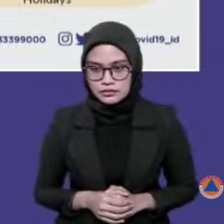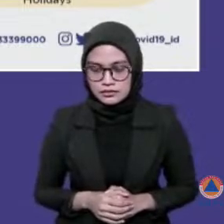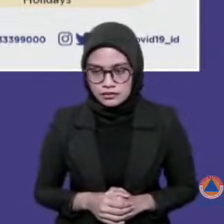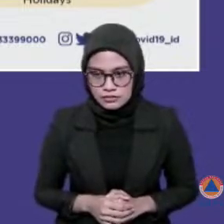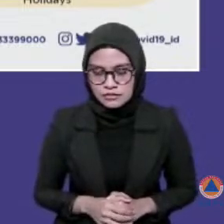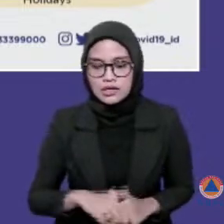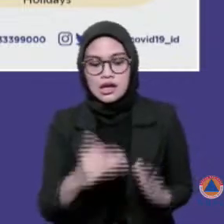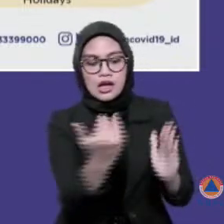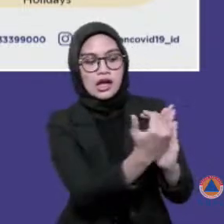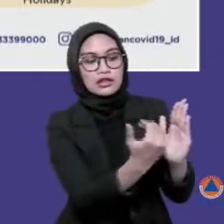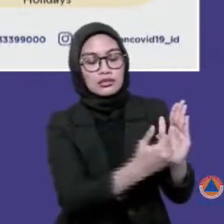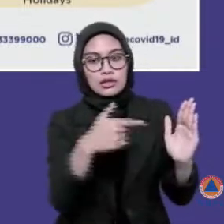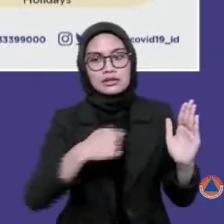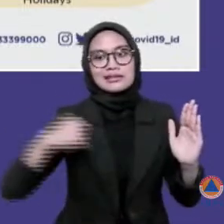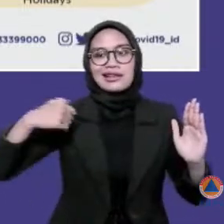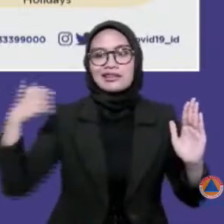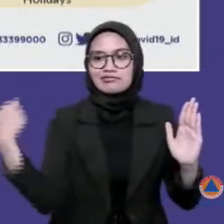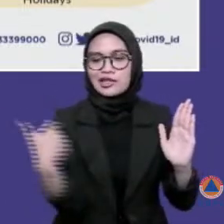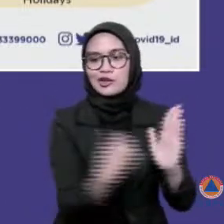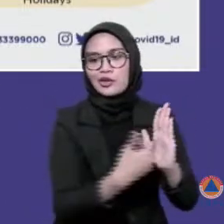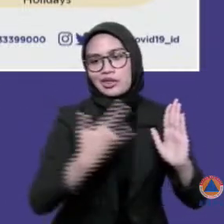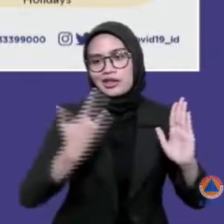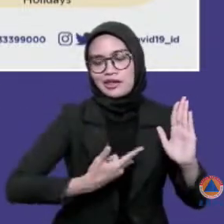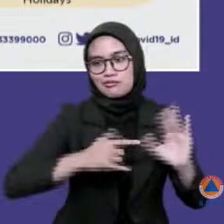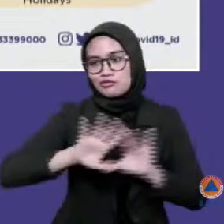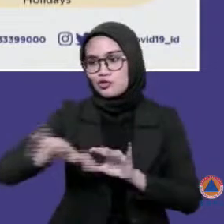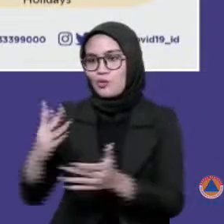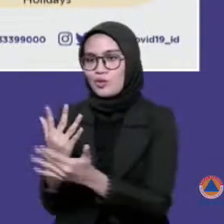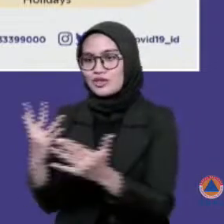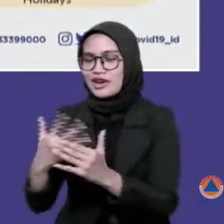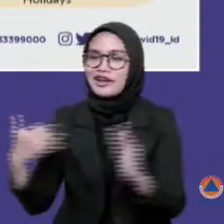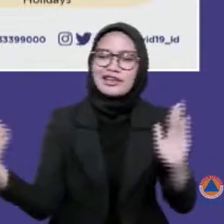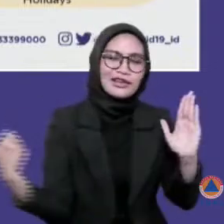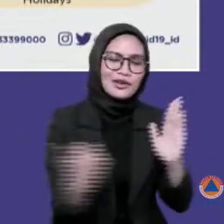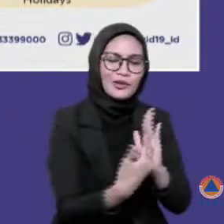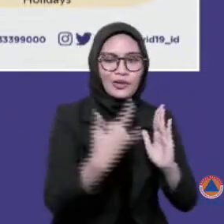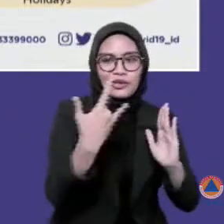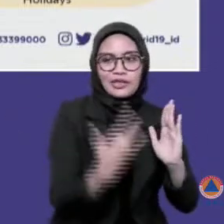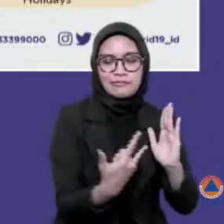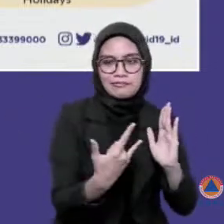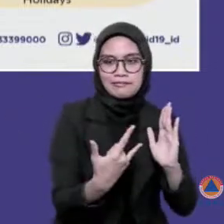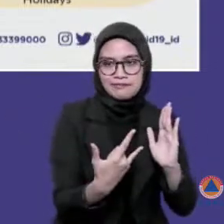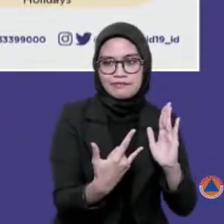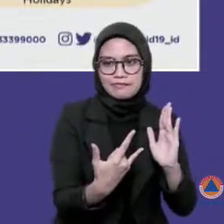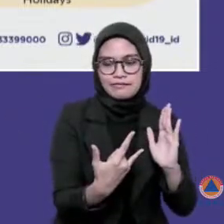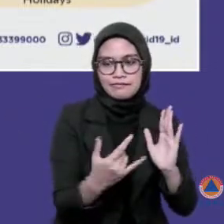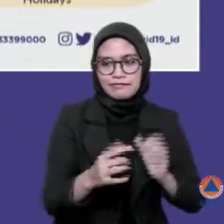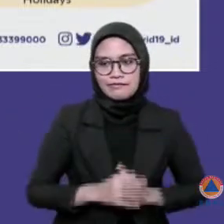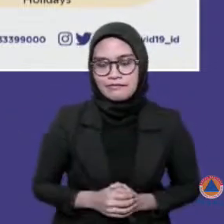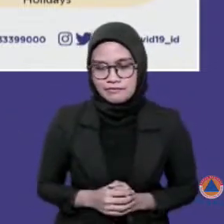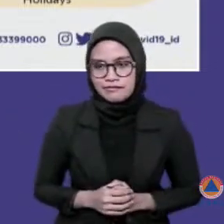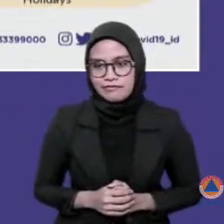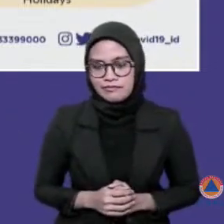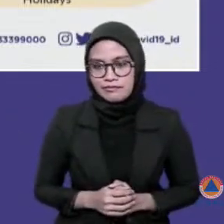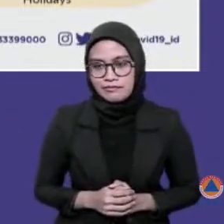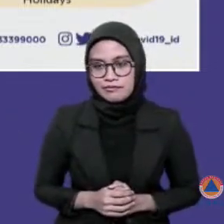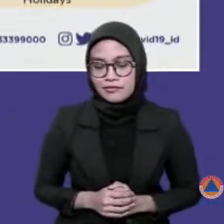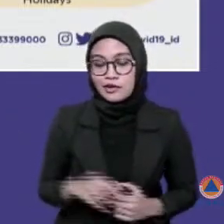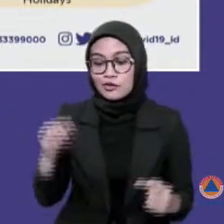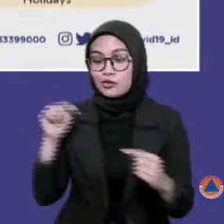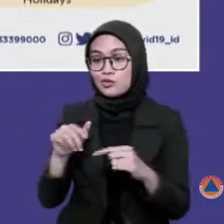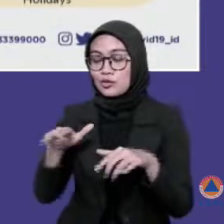3M health protocol task force in public facilities as a requirement to request for operational